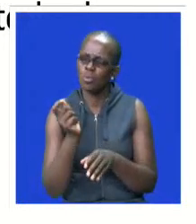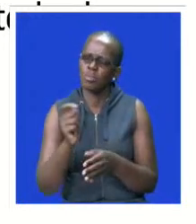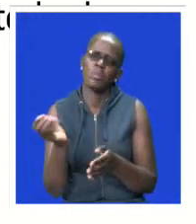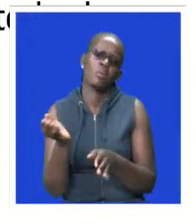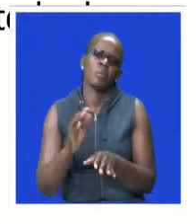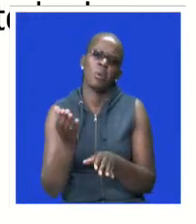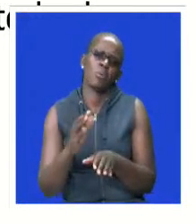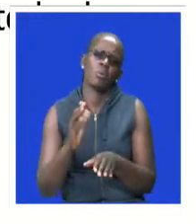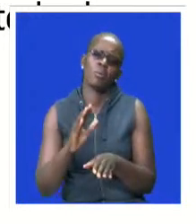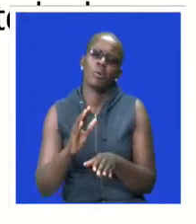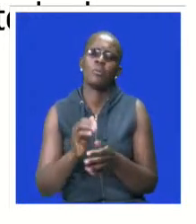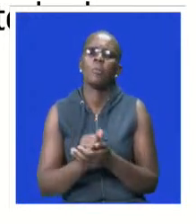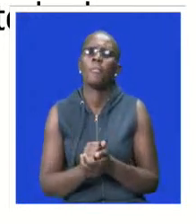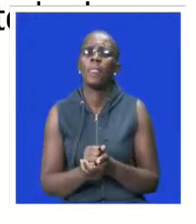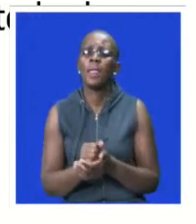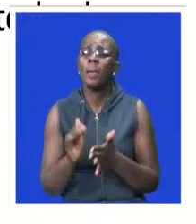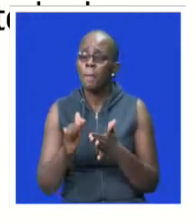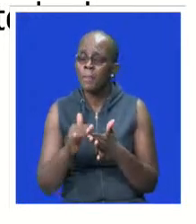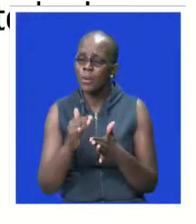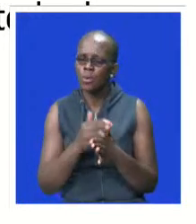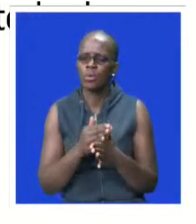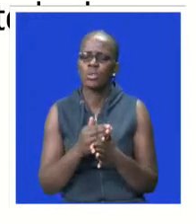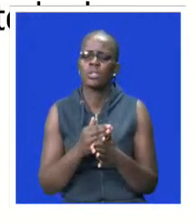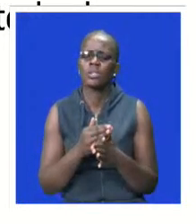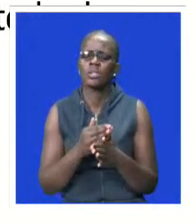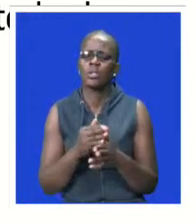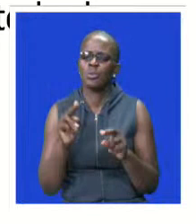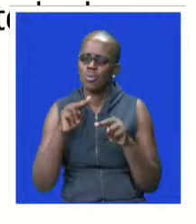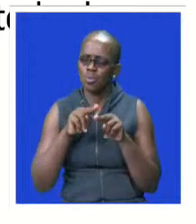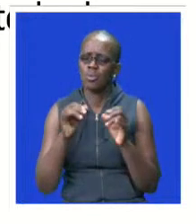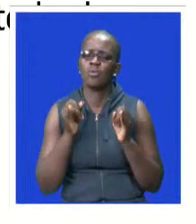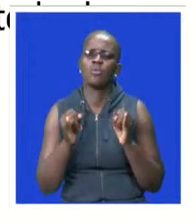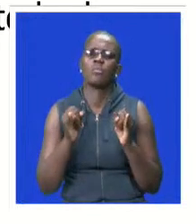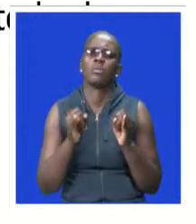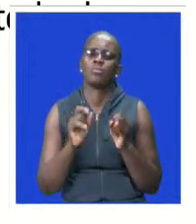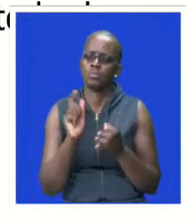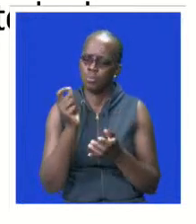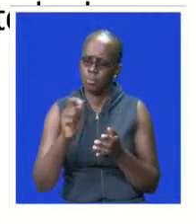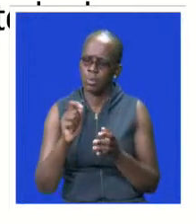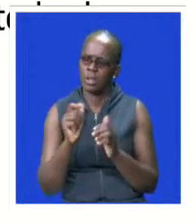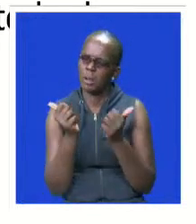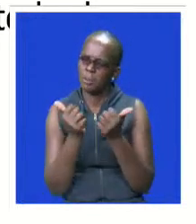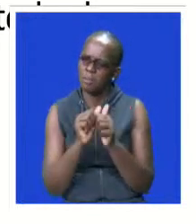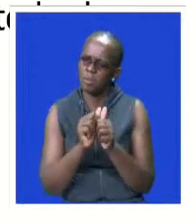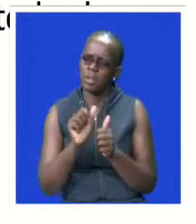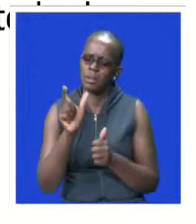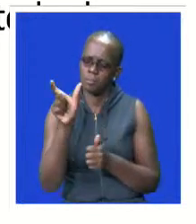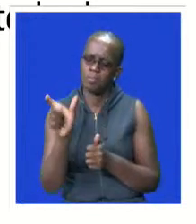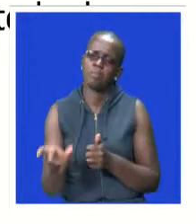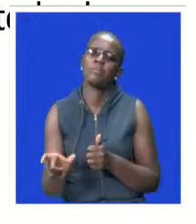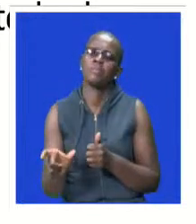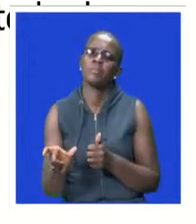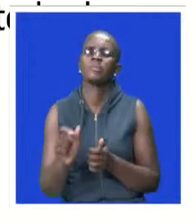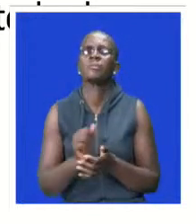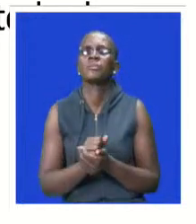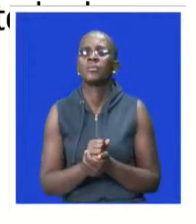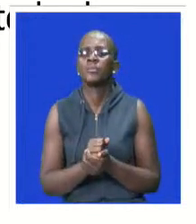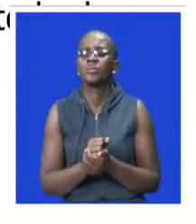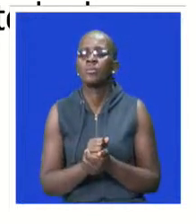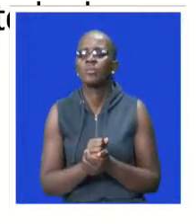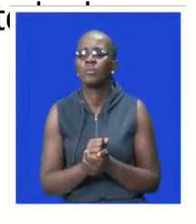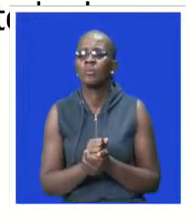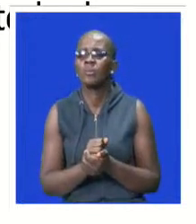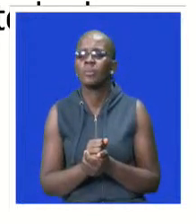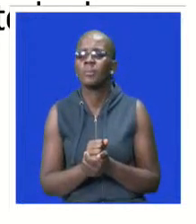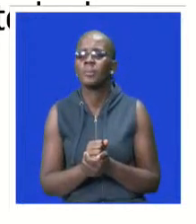informally, that is, we are using a friendly register, there is a limit though. It does not necessarily mean that we need to use wholly what